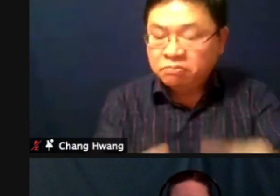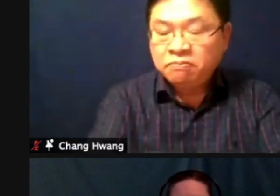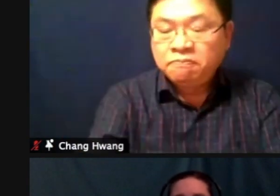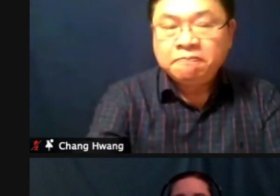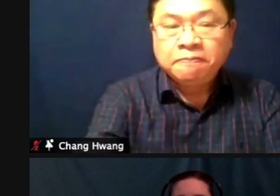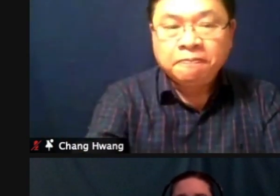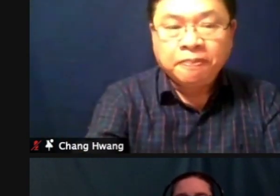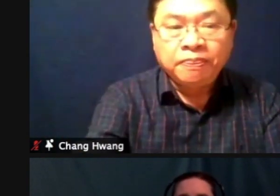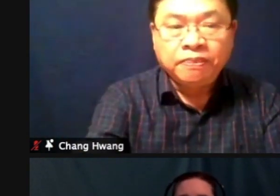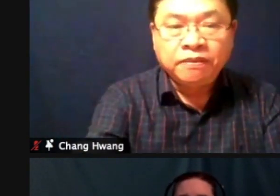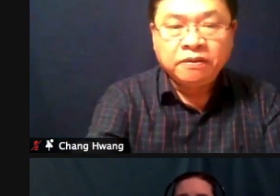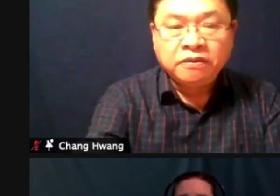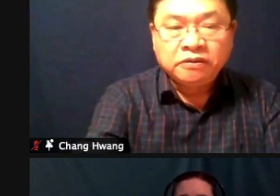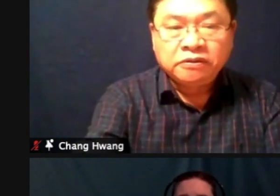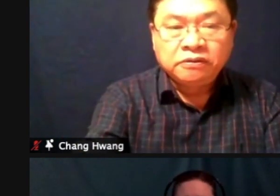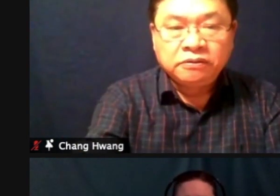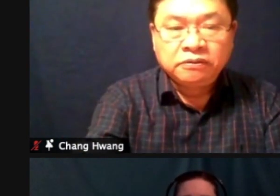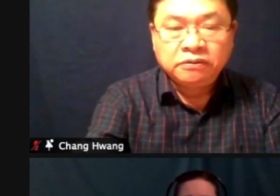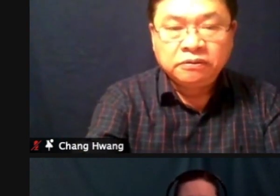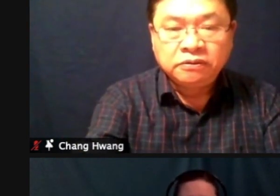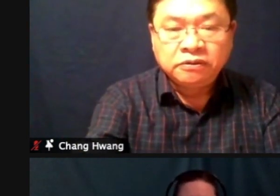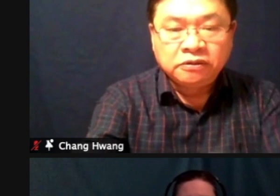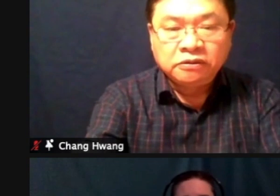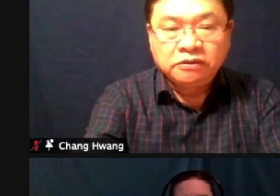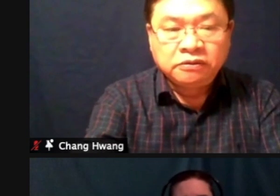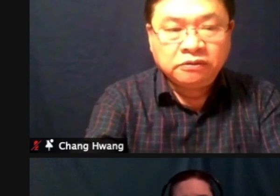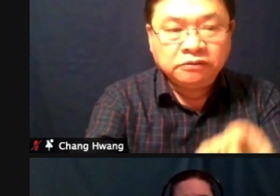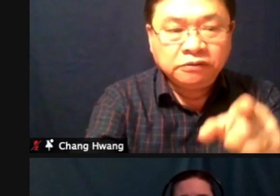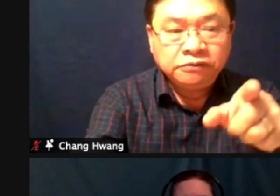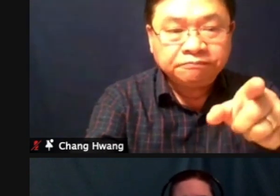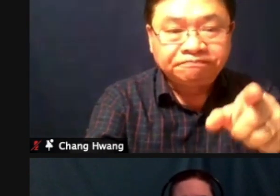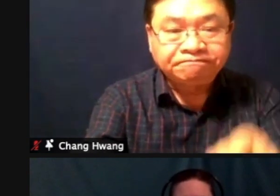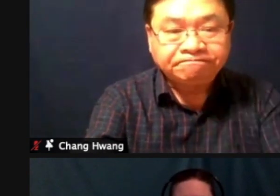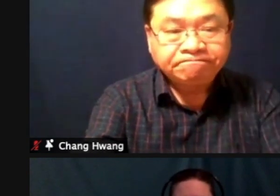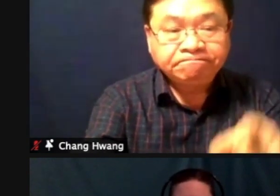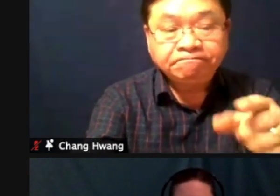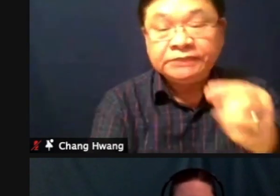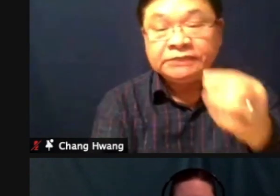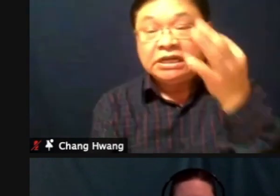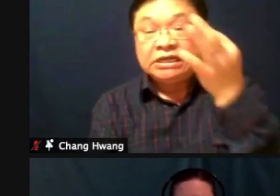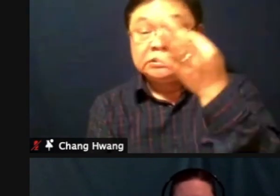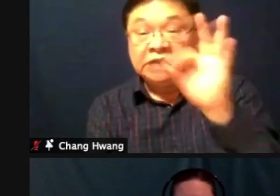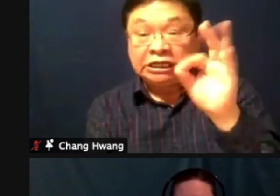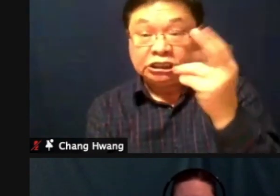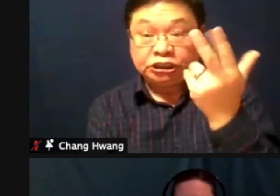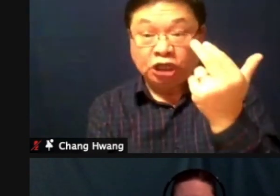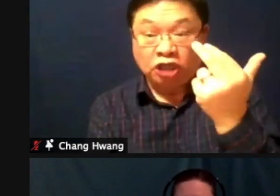and I have been able to source a lot of information from those texts that I have found.